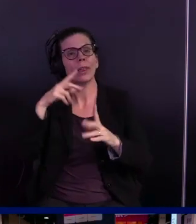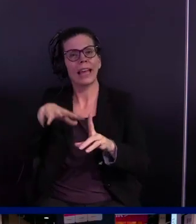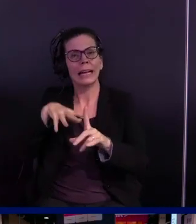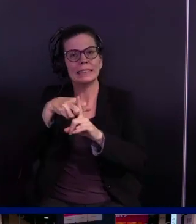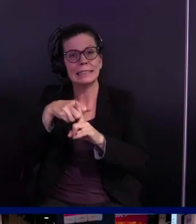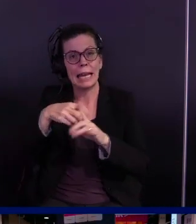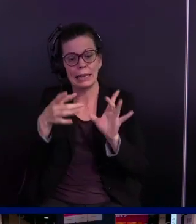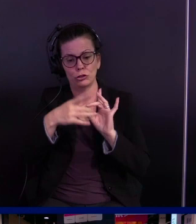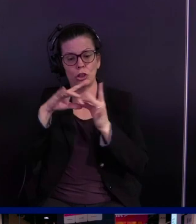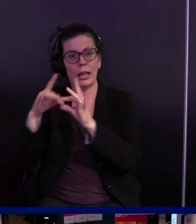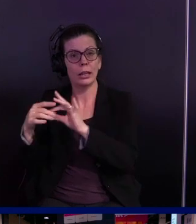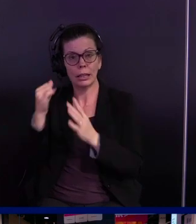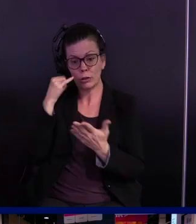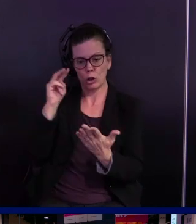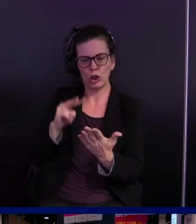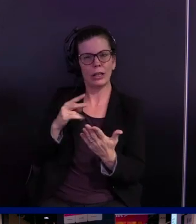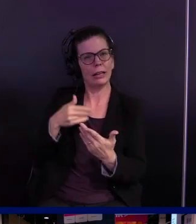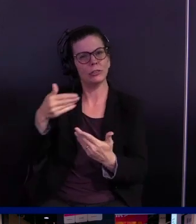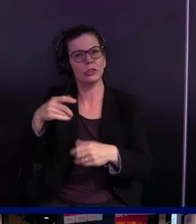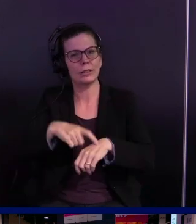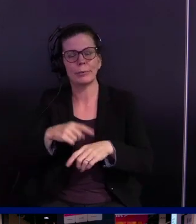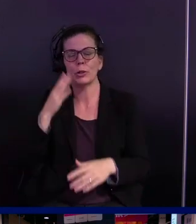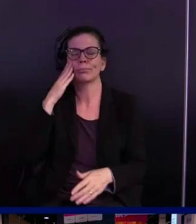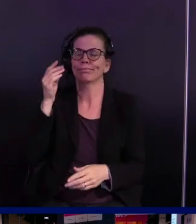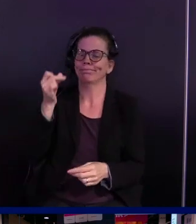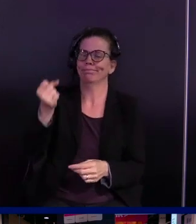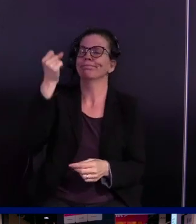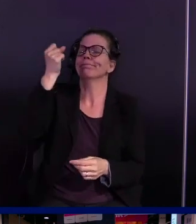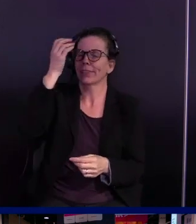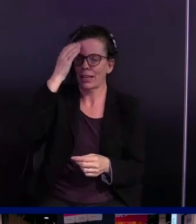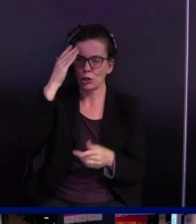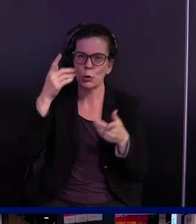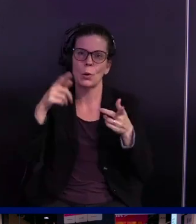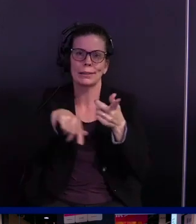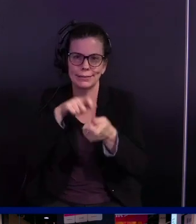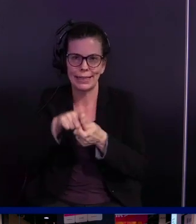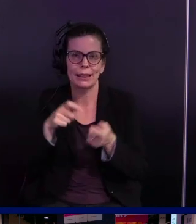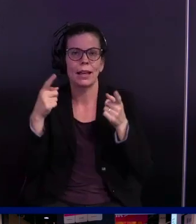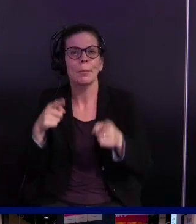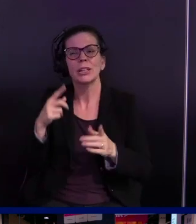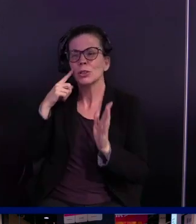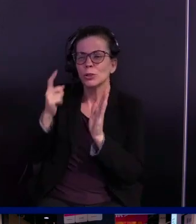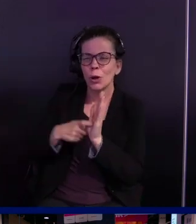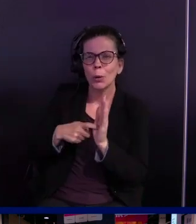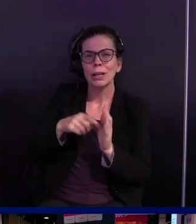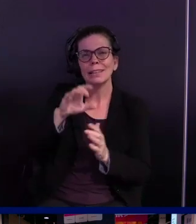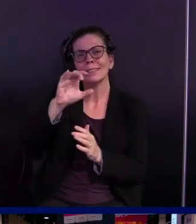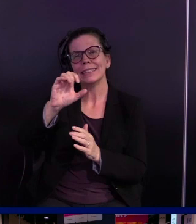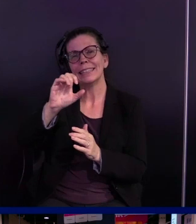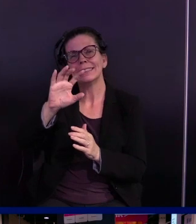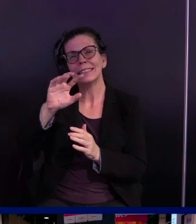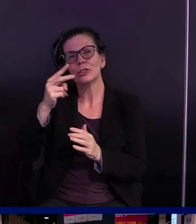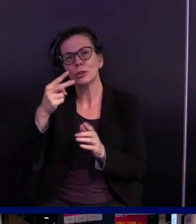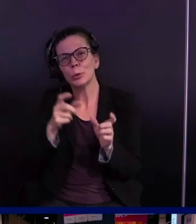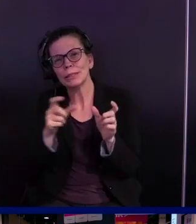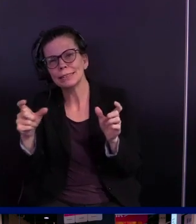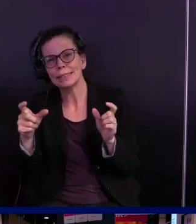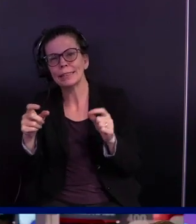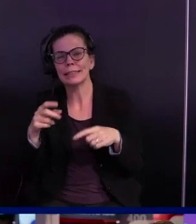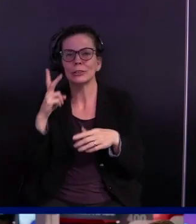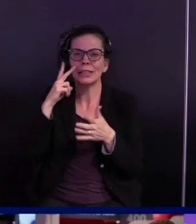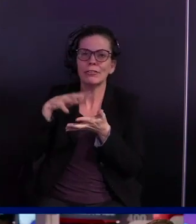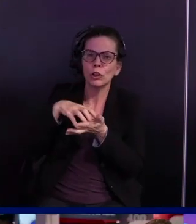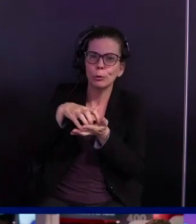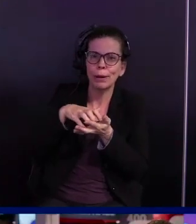you look at them after time, you go, oh, I know exactly what's happening here, because you started to notice, you saw the EC2 instances, and then you saw the vulnerabilities hanging